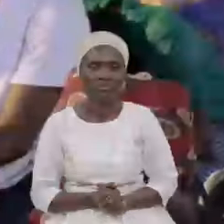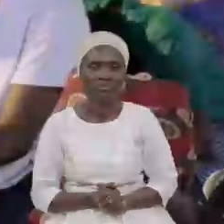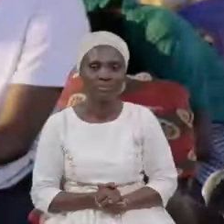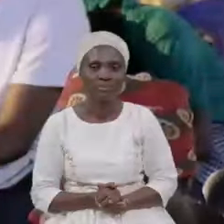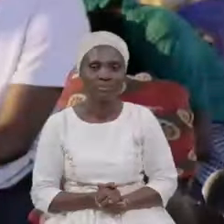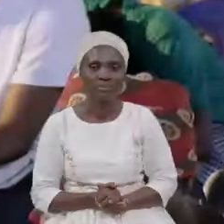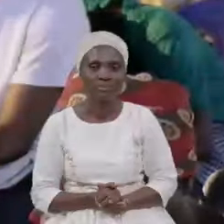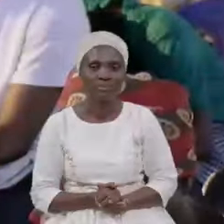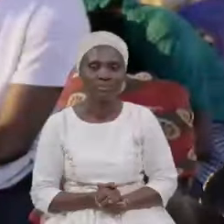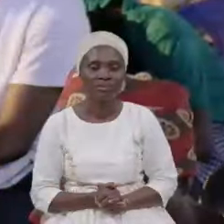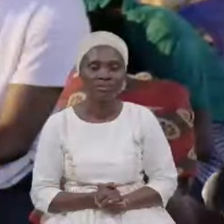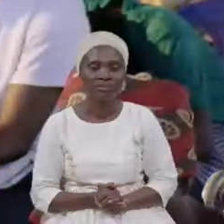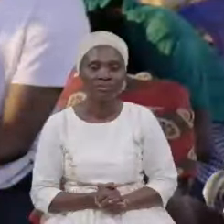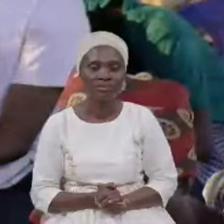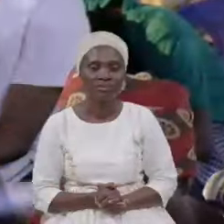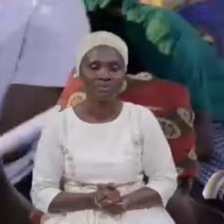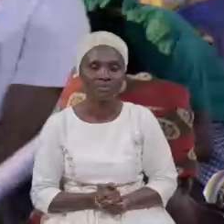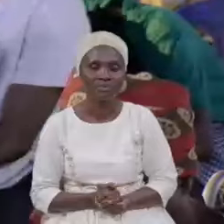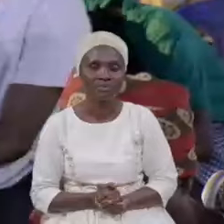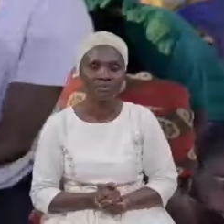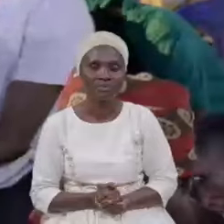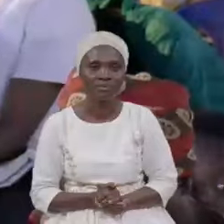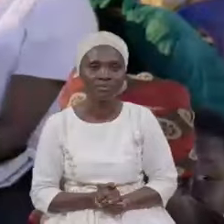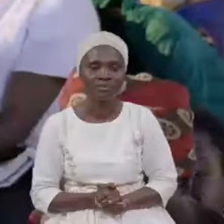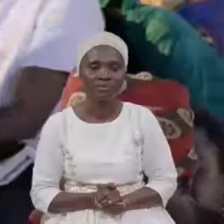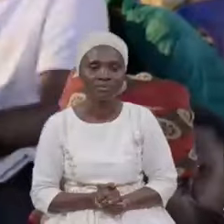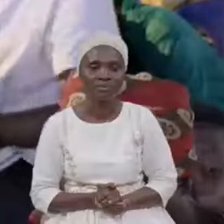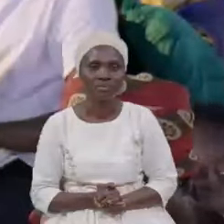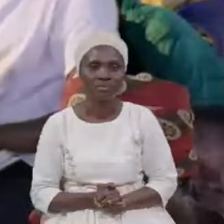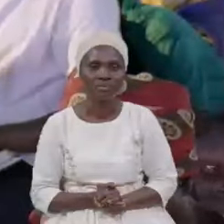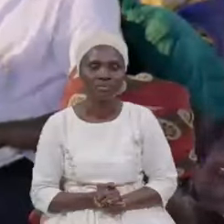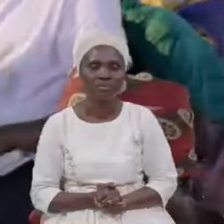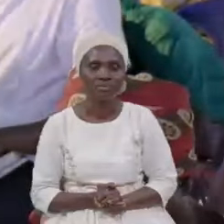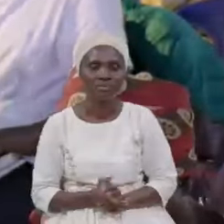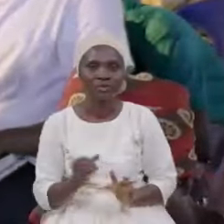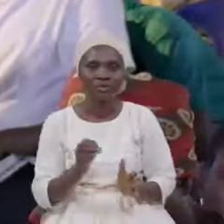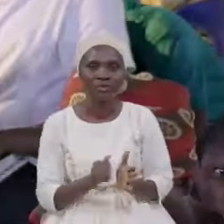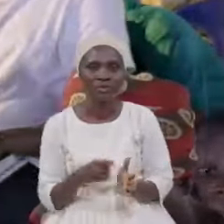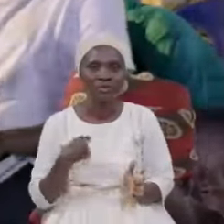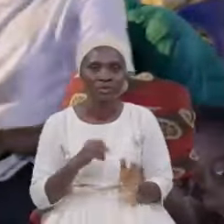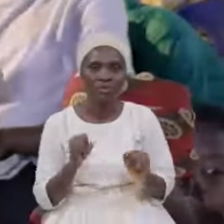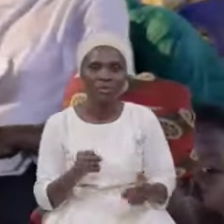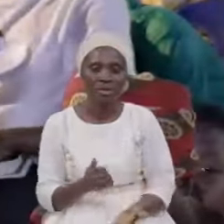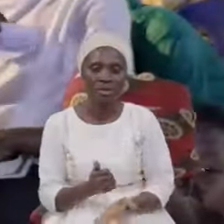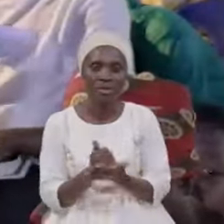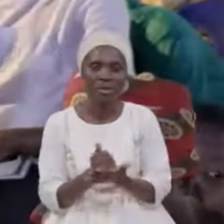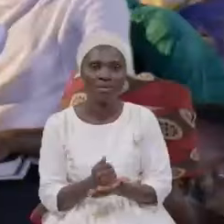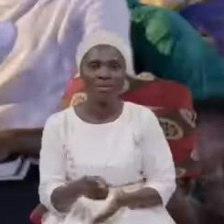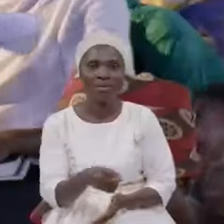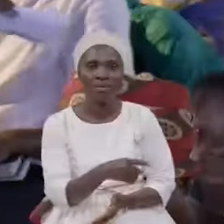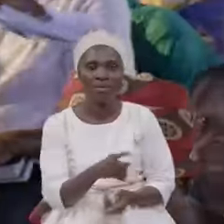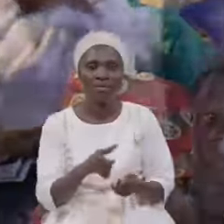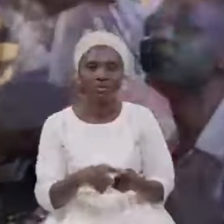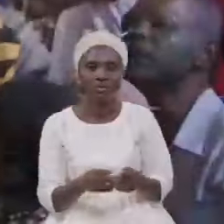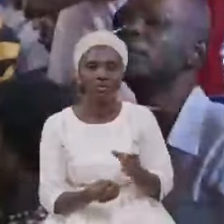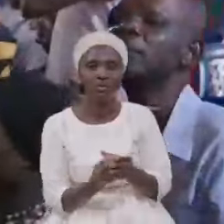address, so that we can be able to help them grow in the faith. And please don't sit down